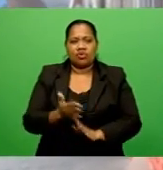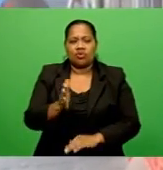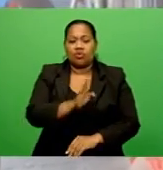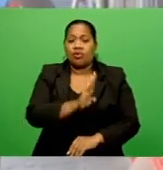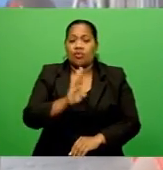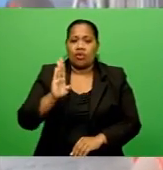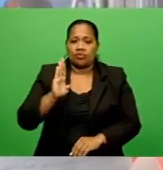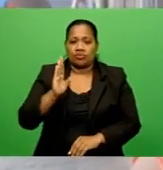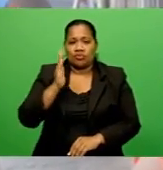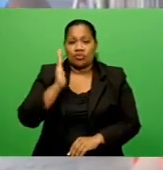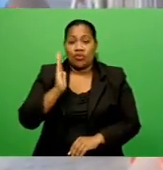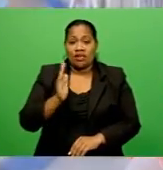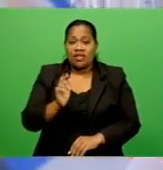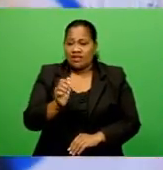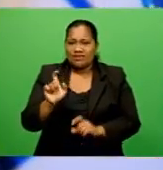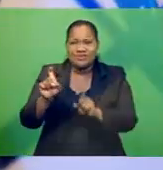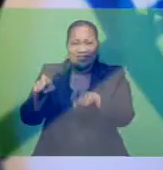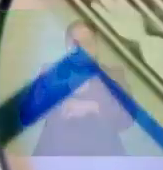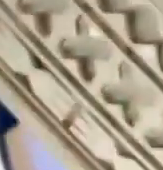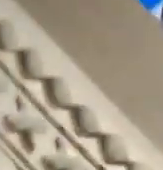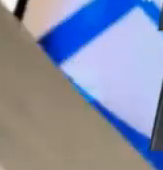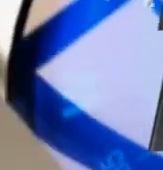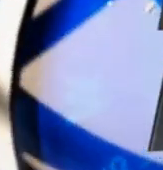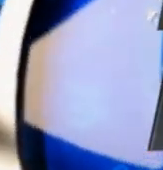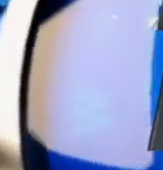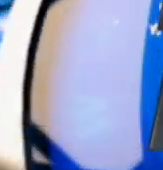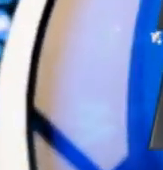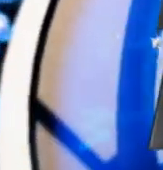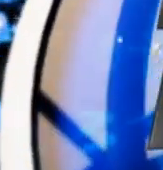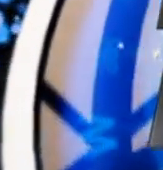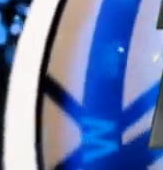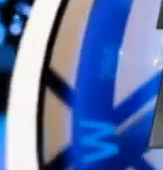boarding school in ACS.